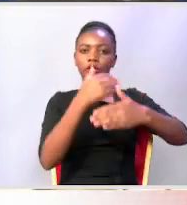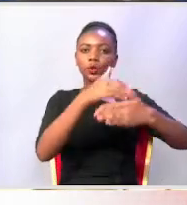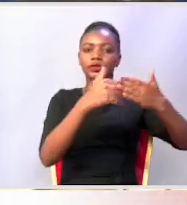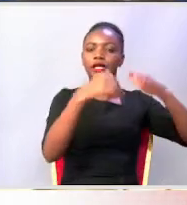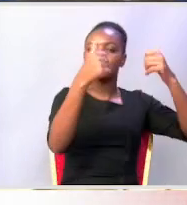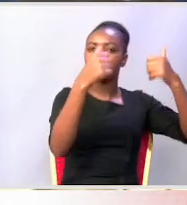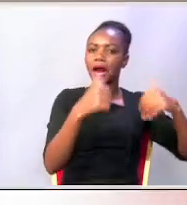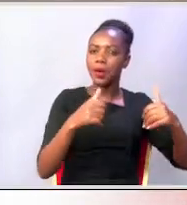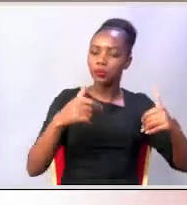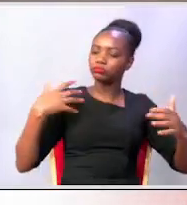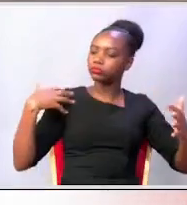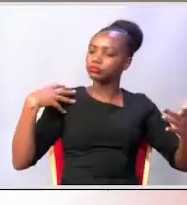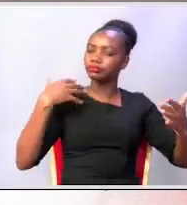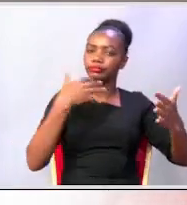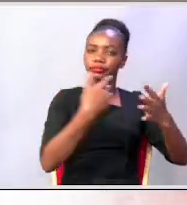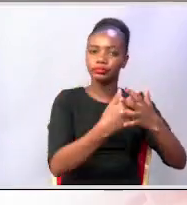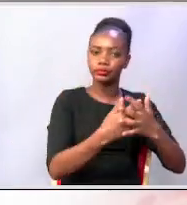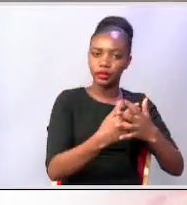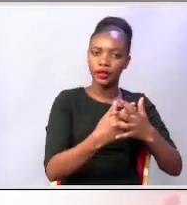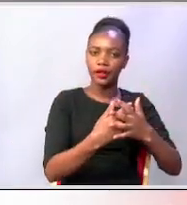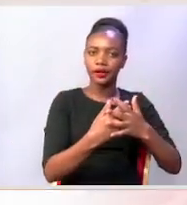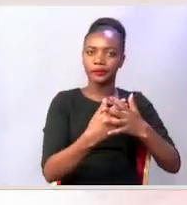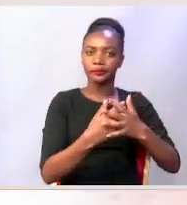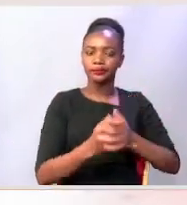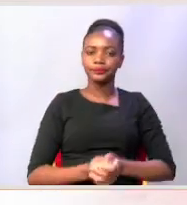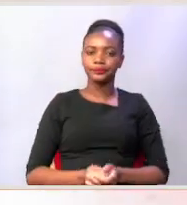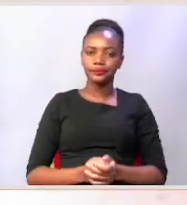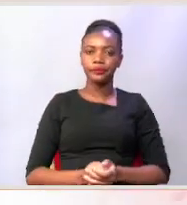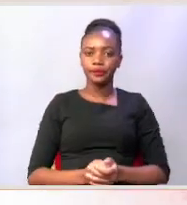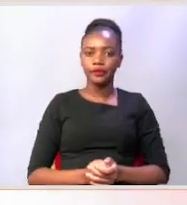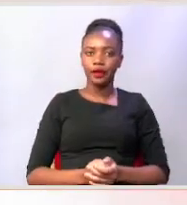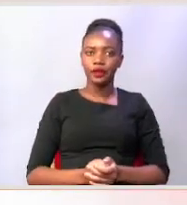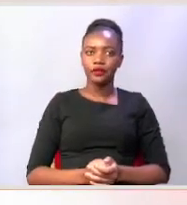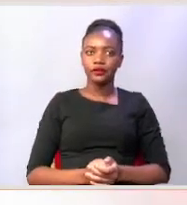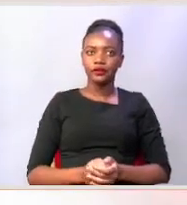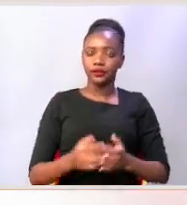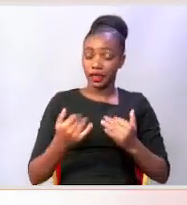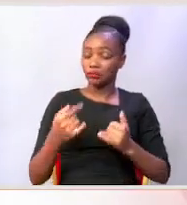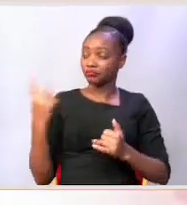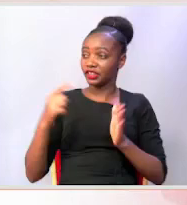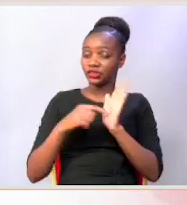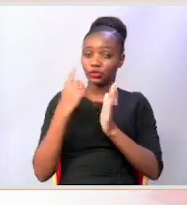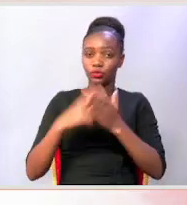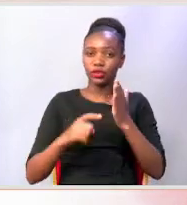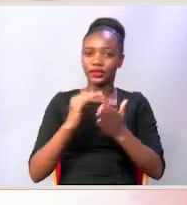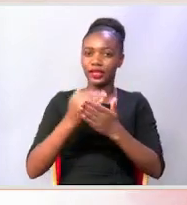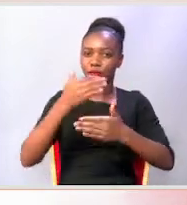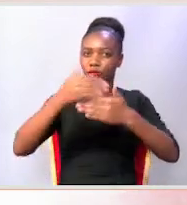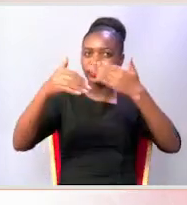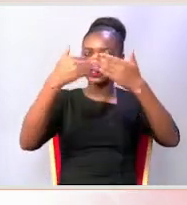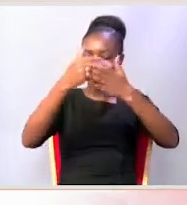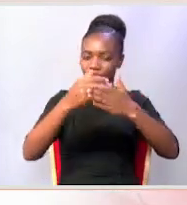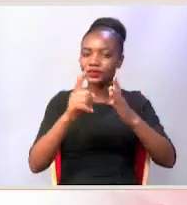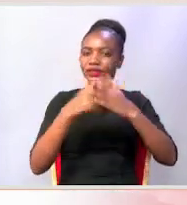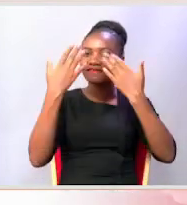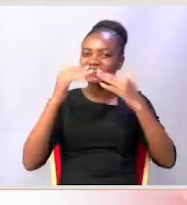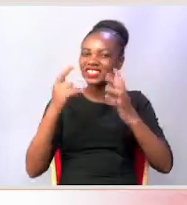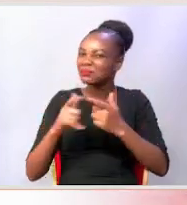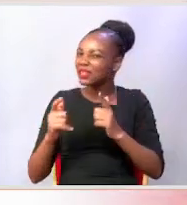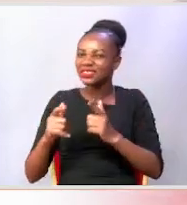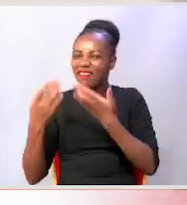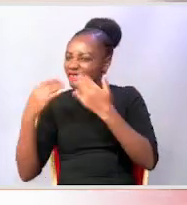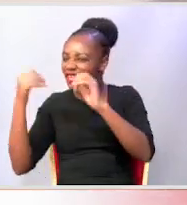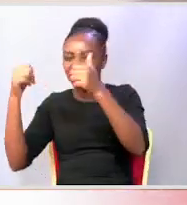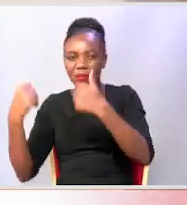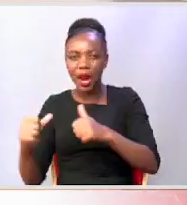in the previous years? In the river, concrete slabs stand as testament that some construction was taking place, a